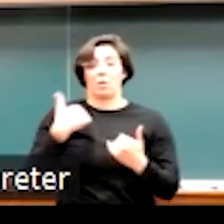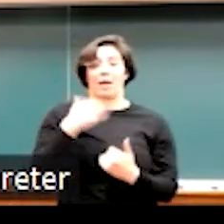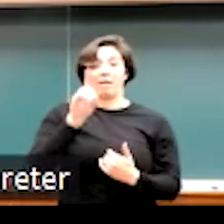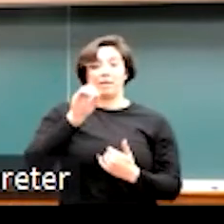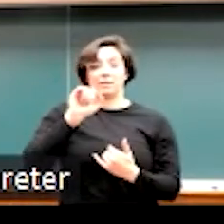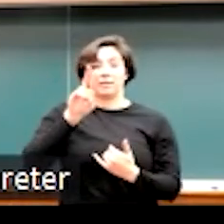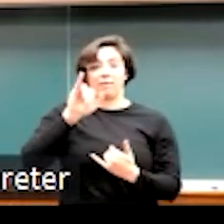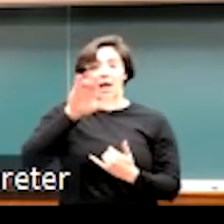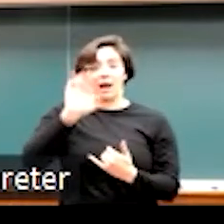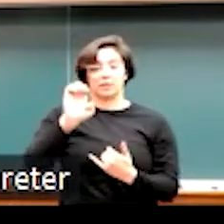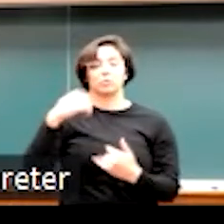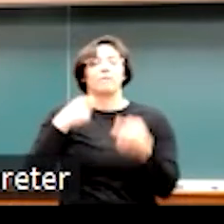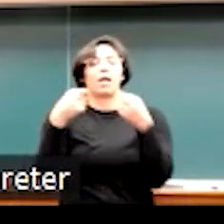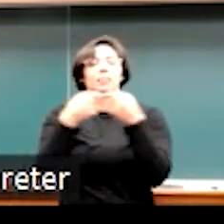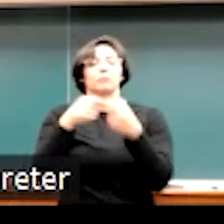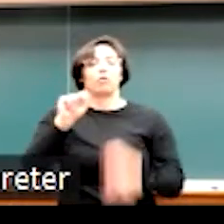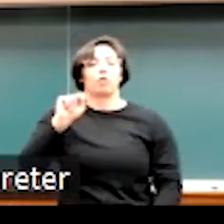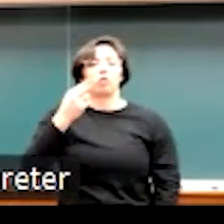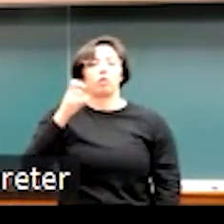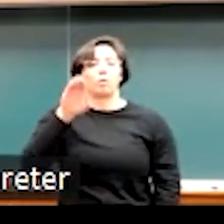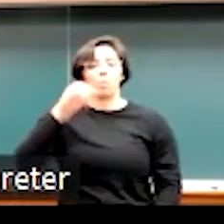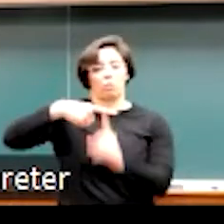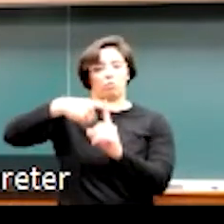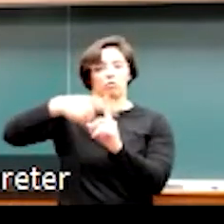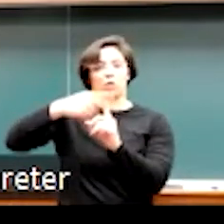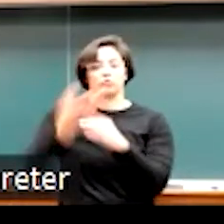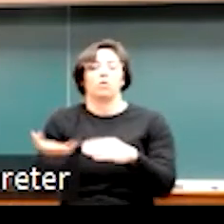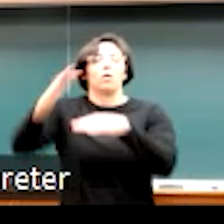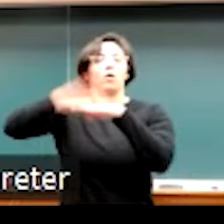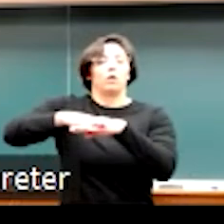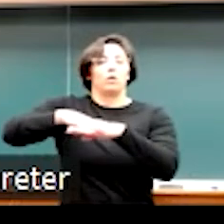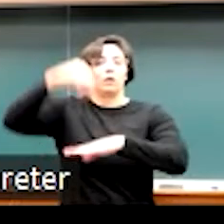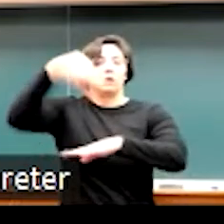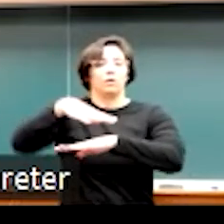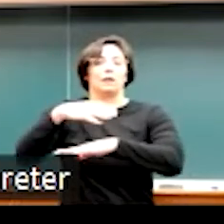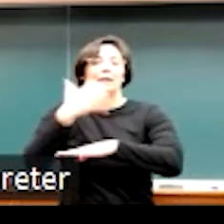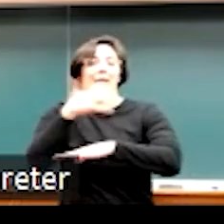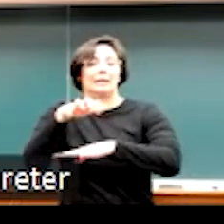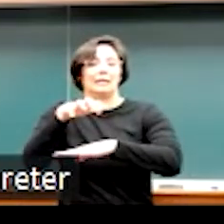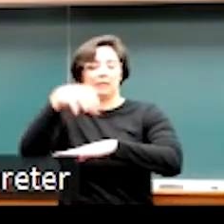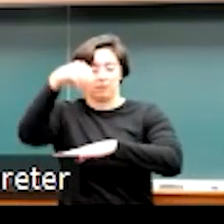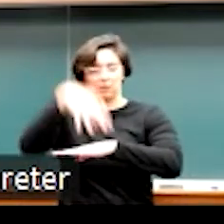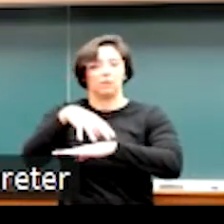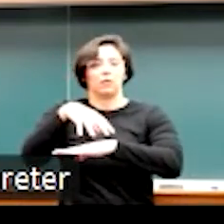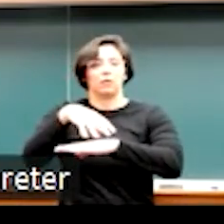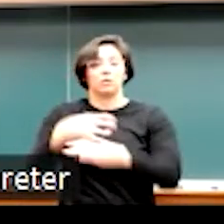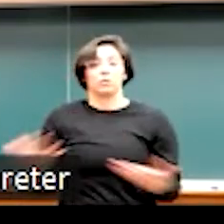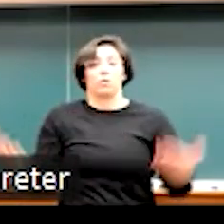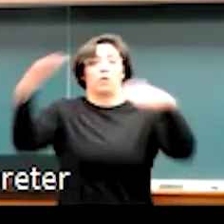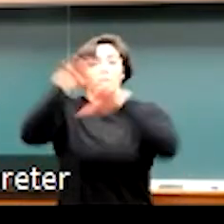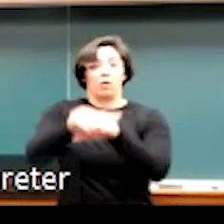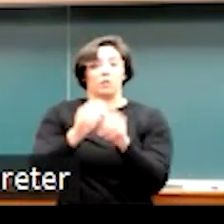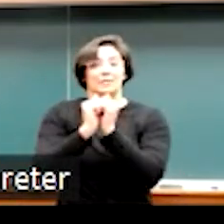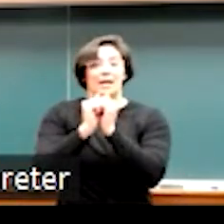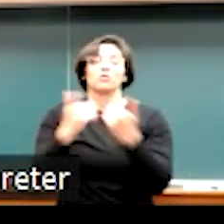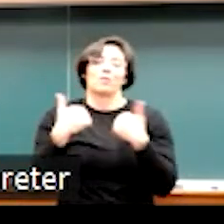device is we use an electric thermode to add heat on top of that sensitized area, right? So you put those both together, and